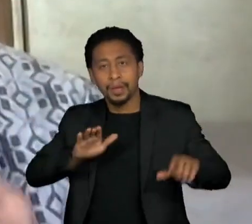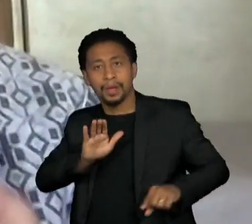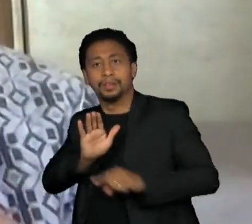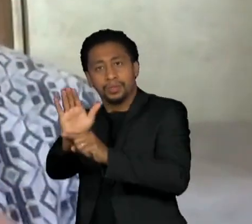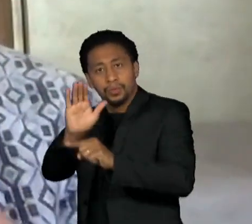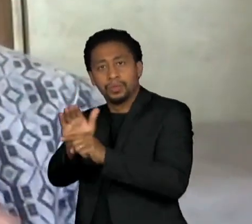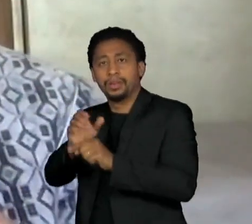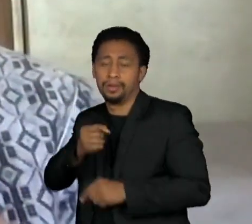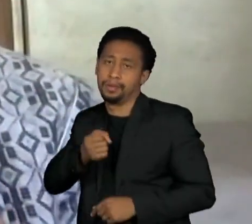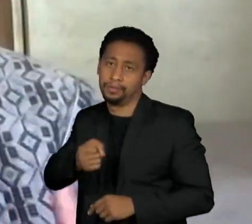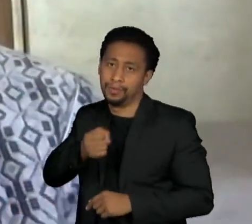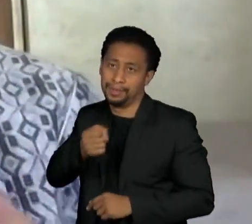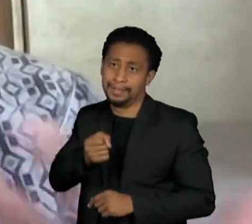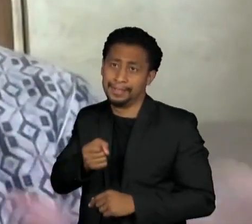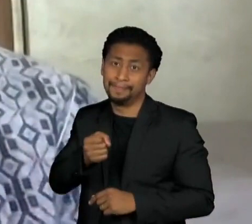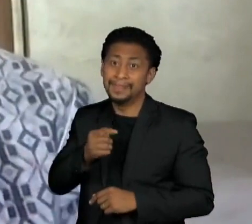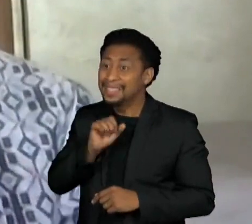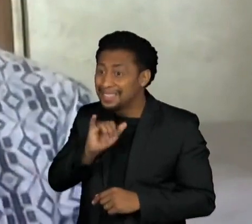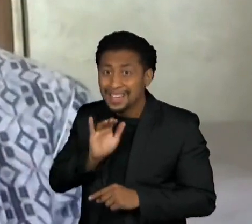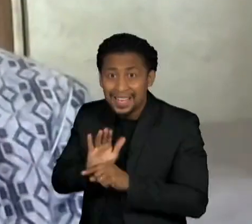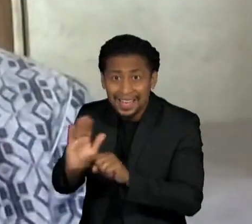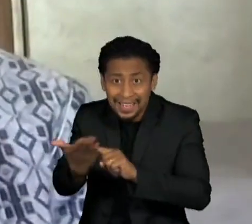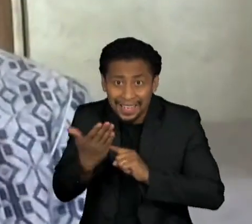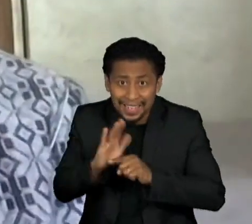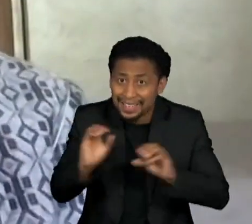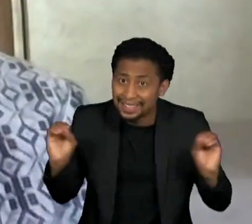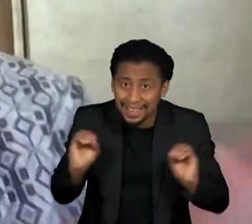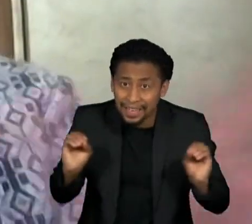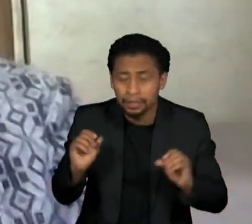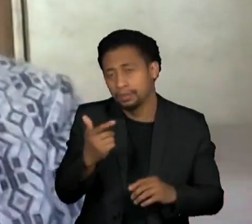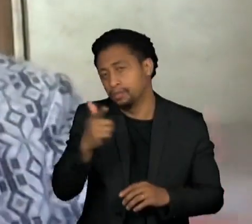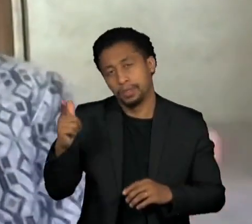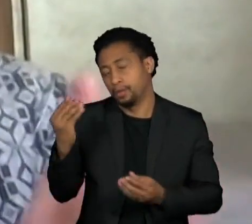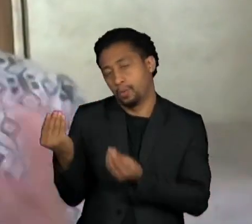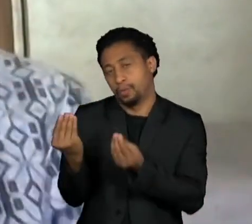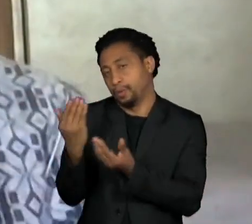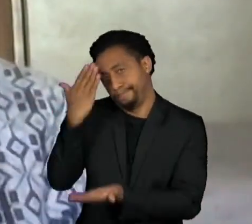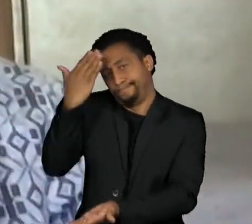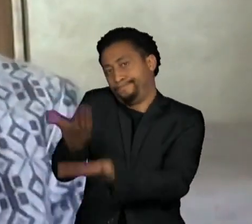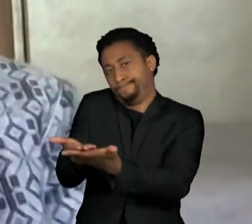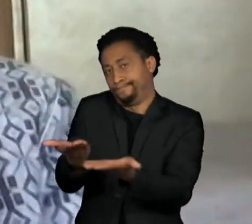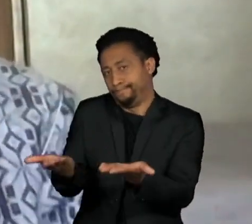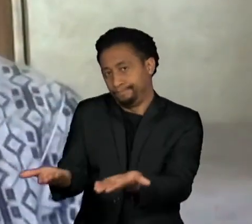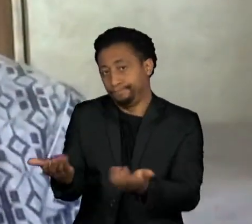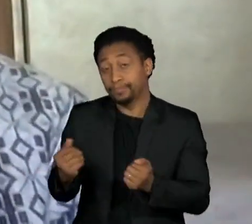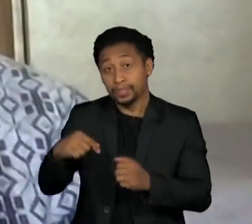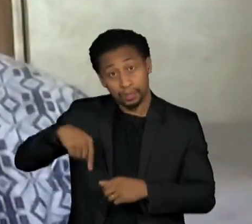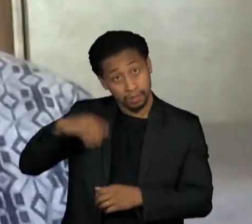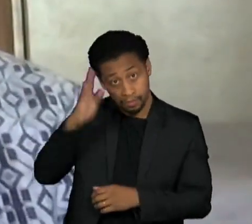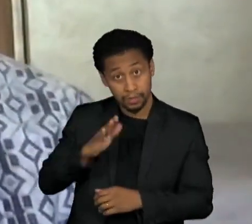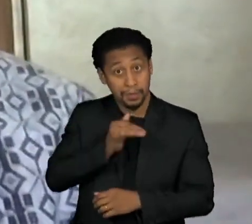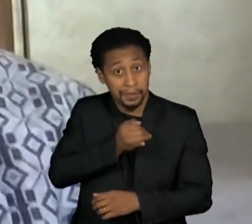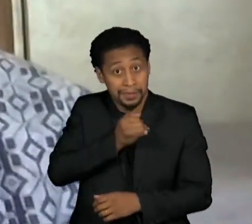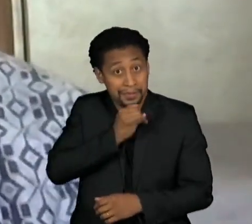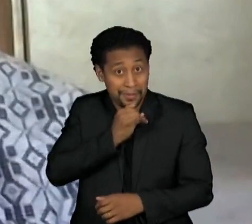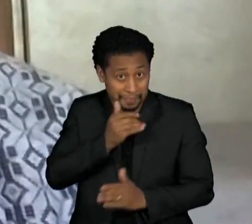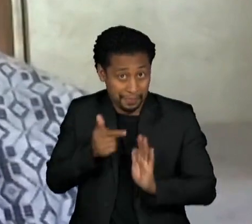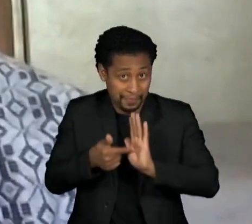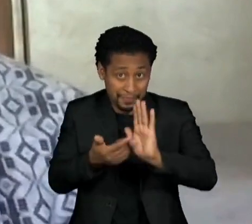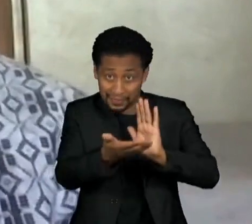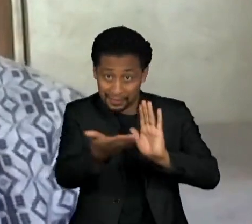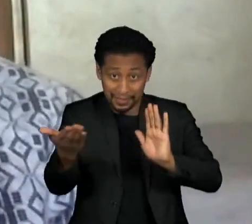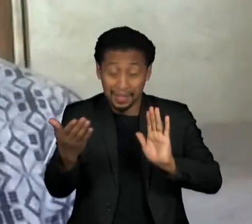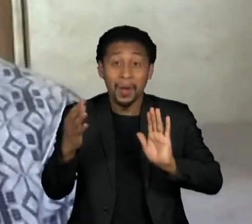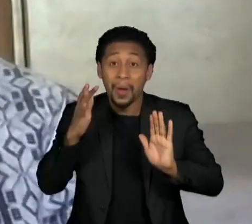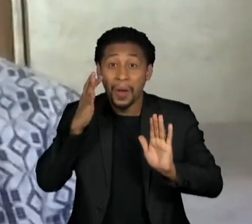facts. If you don't have integrity of facts, you cannot have integrity. I mean, look, Brazil is a perfect example. Look at the number